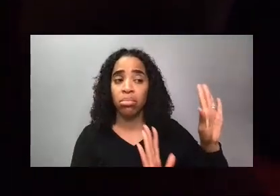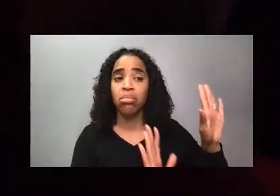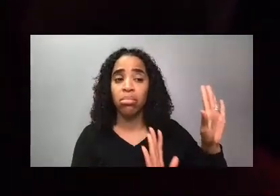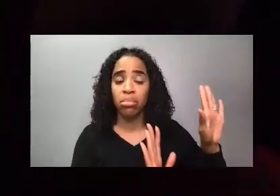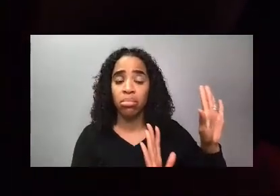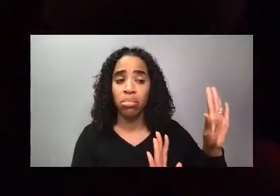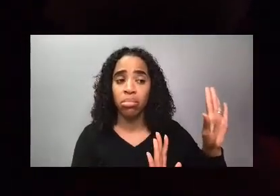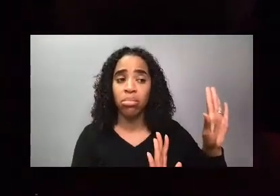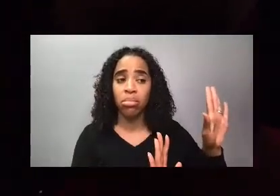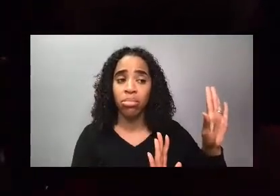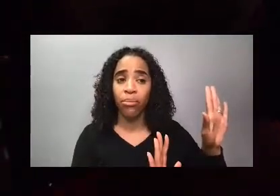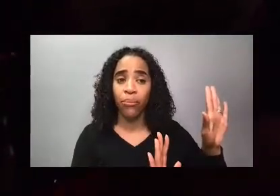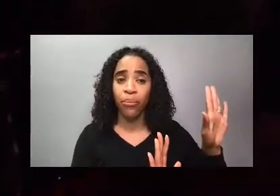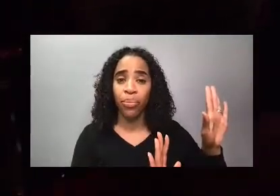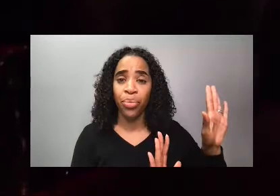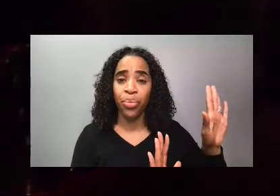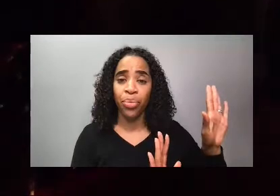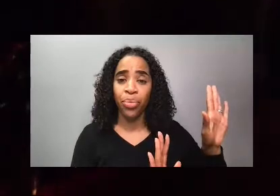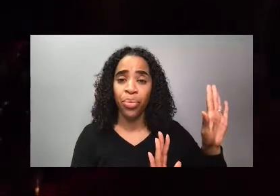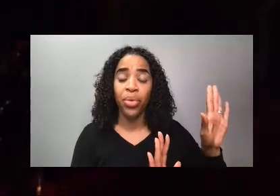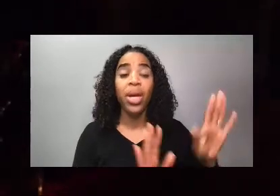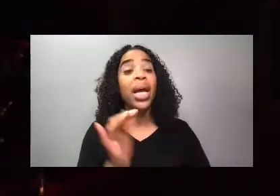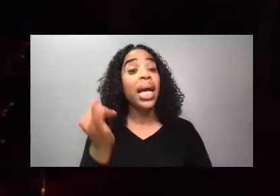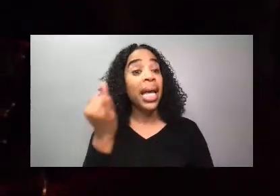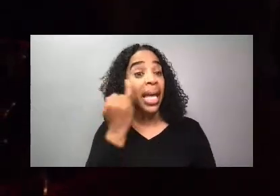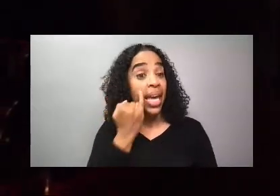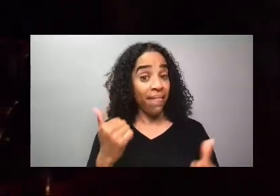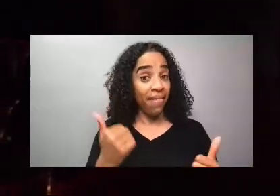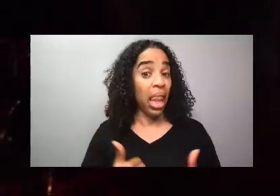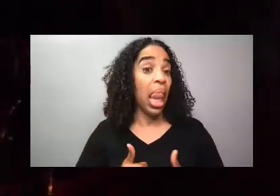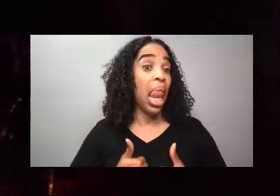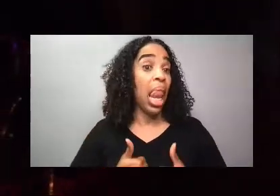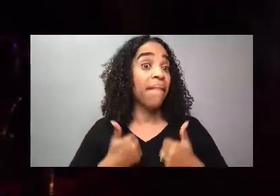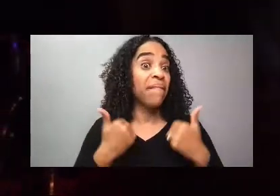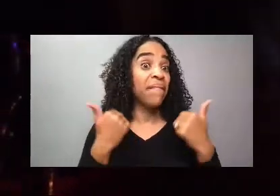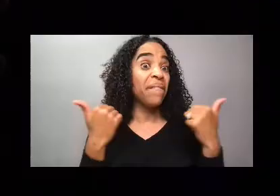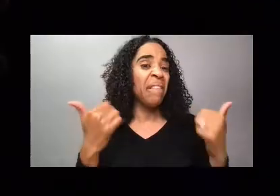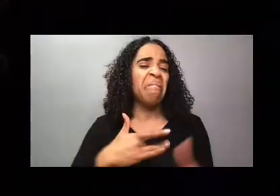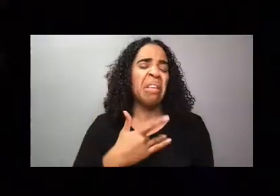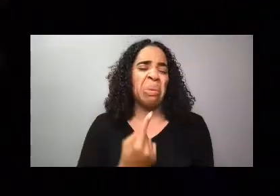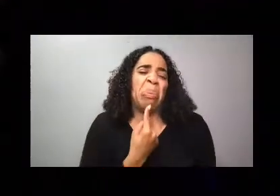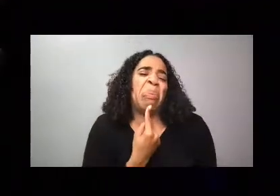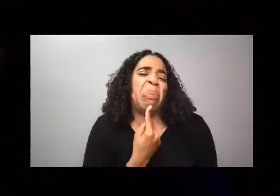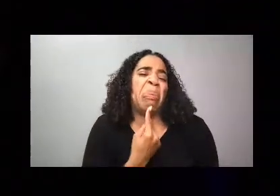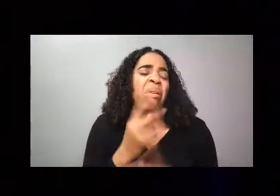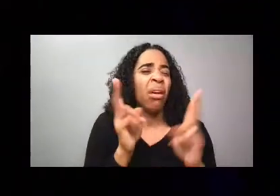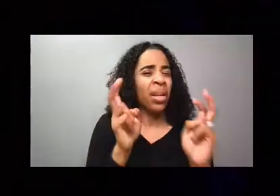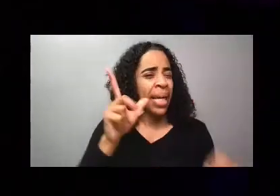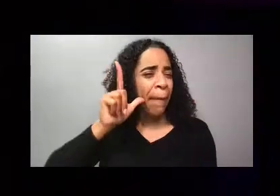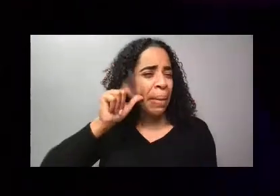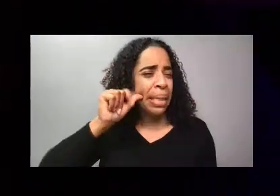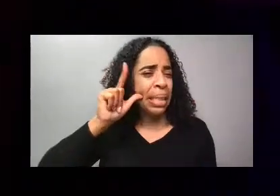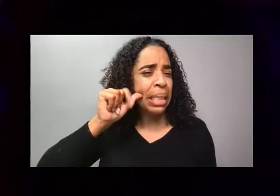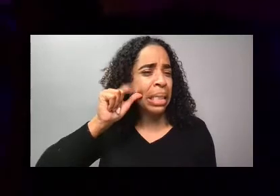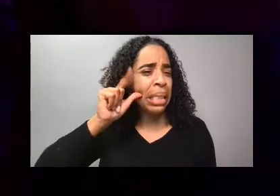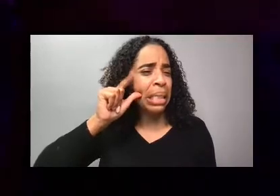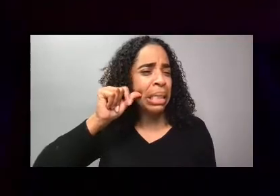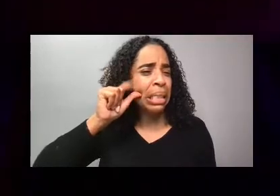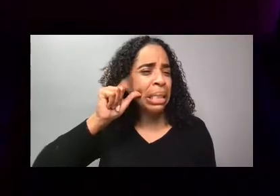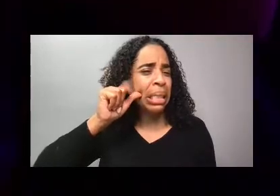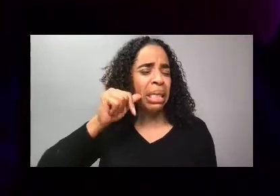hey, hey, when life gives you lemons, when life gives